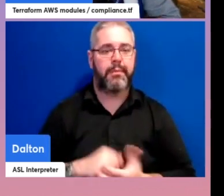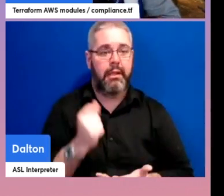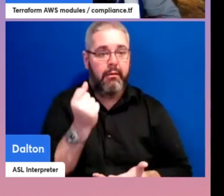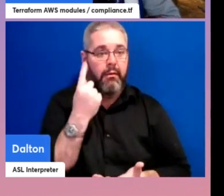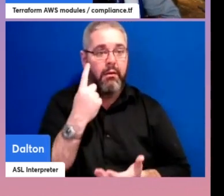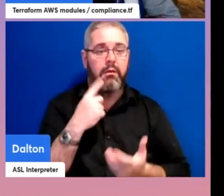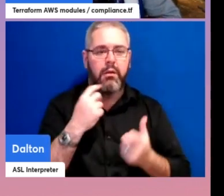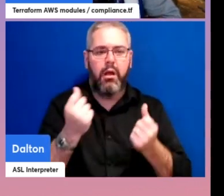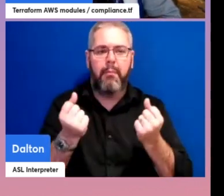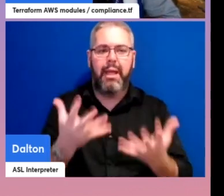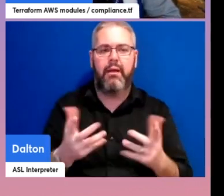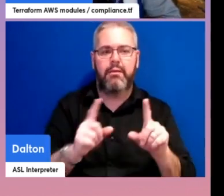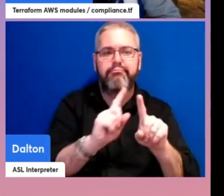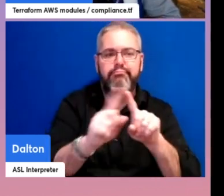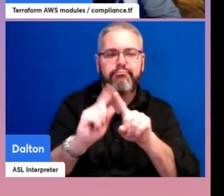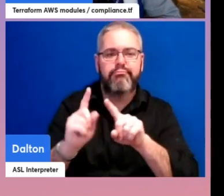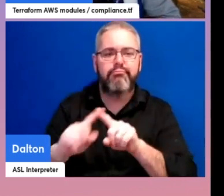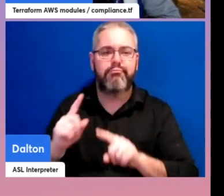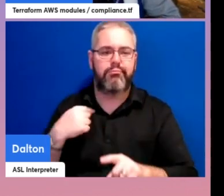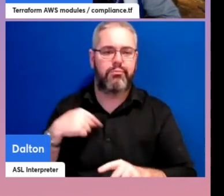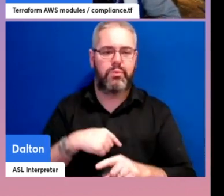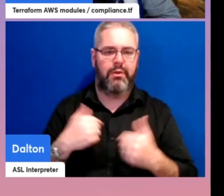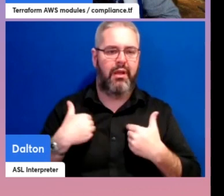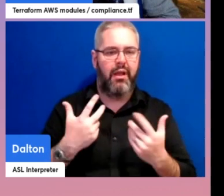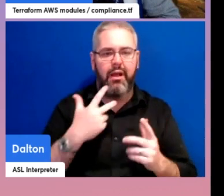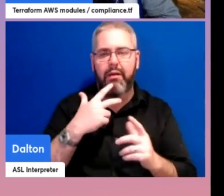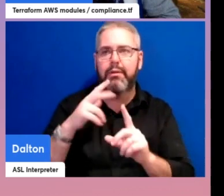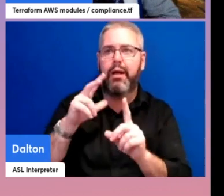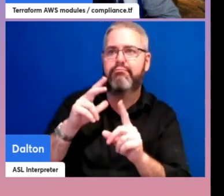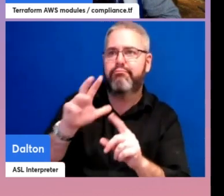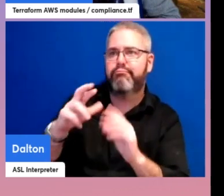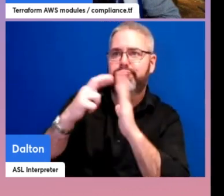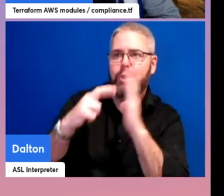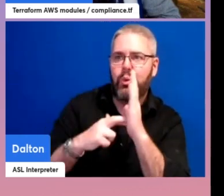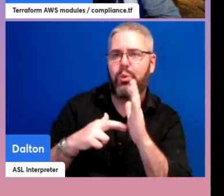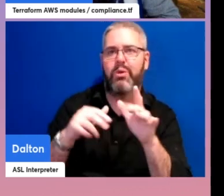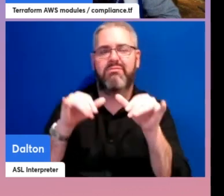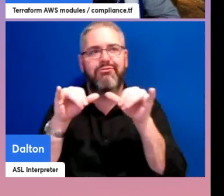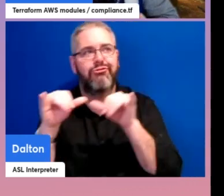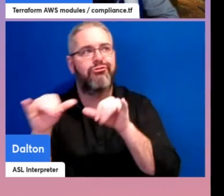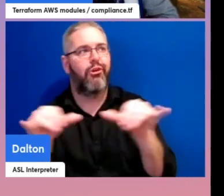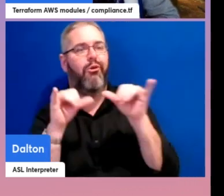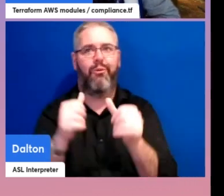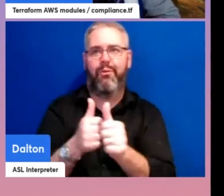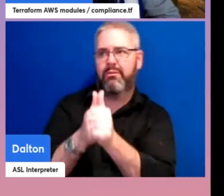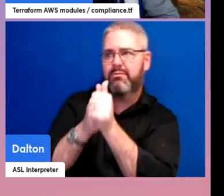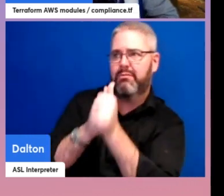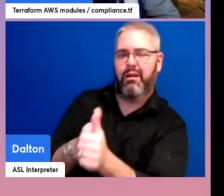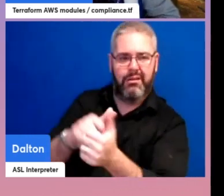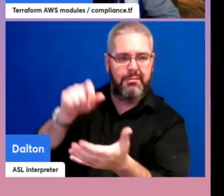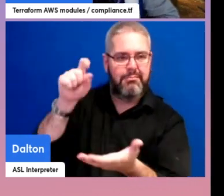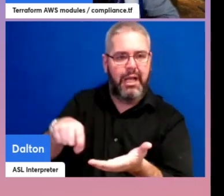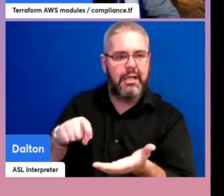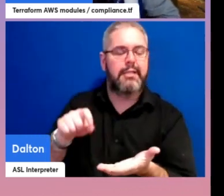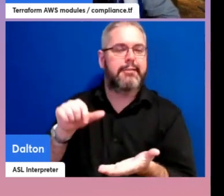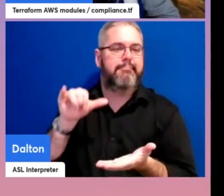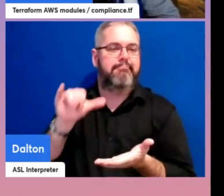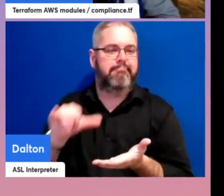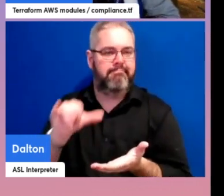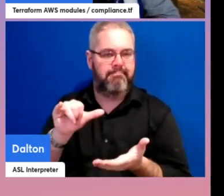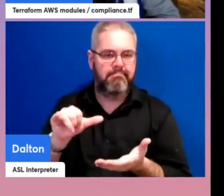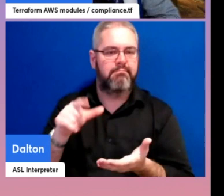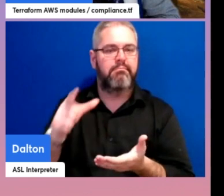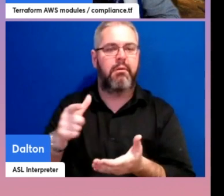of different applicable regulation and standards which we need to follow. We figure out which